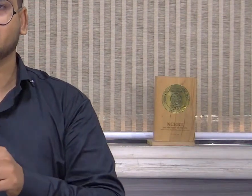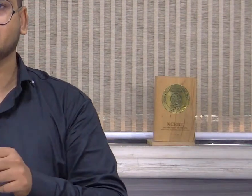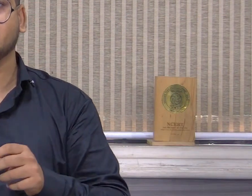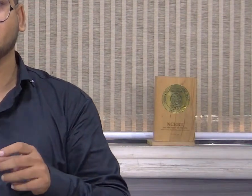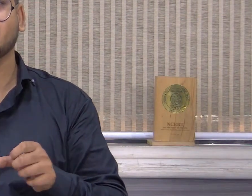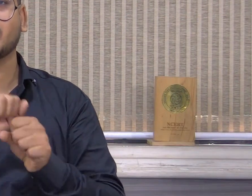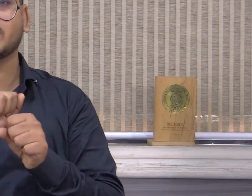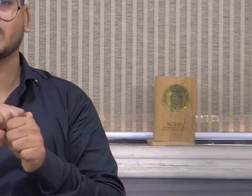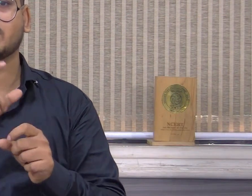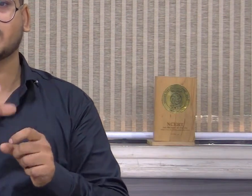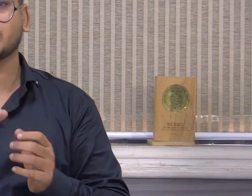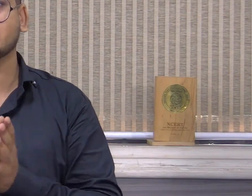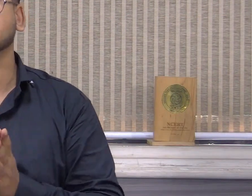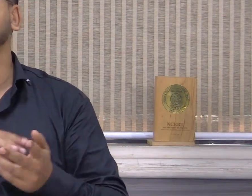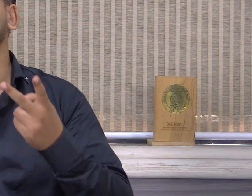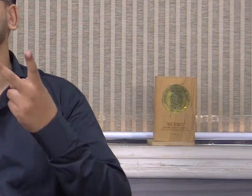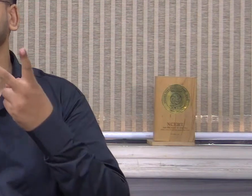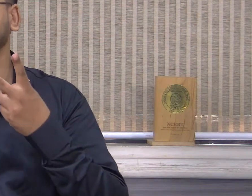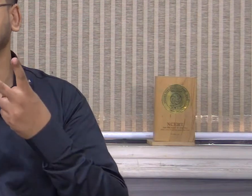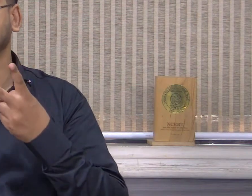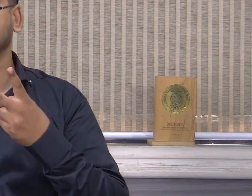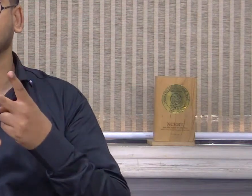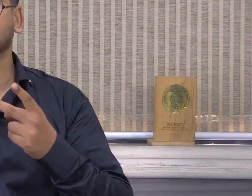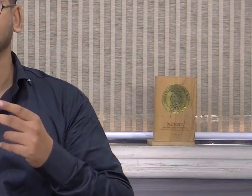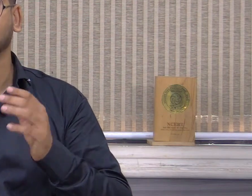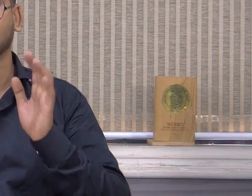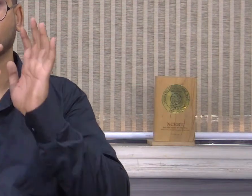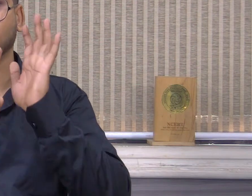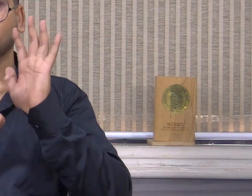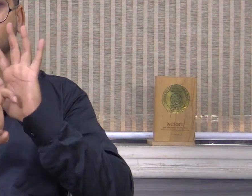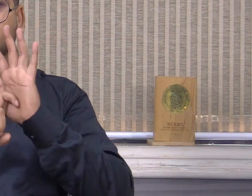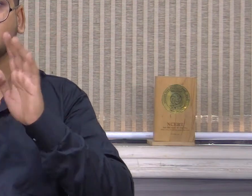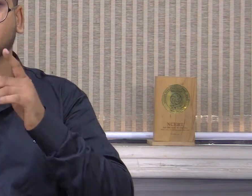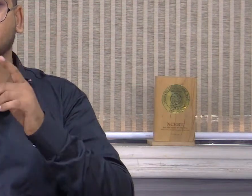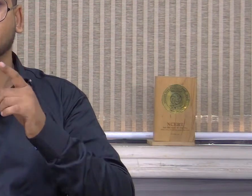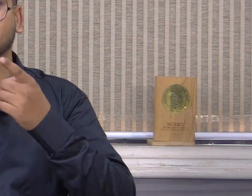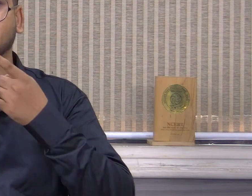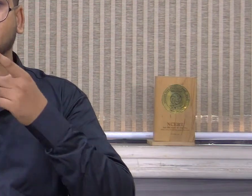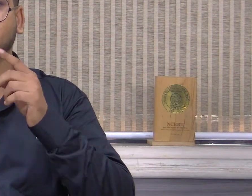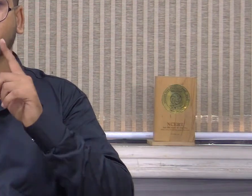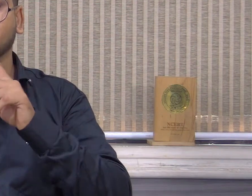And second one, correspondence.